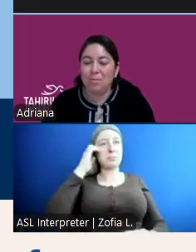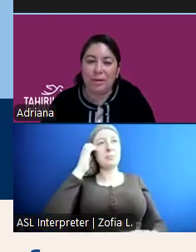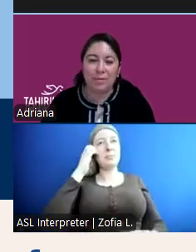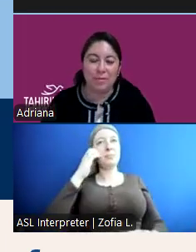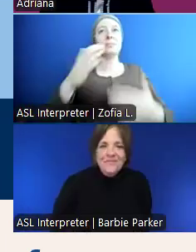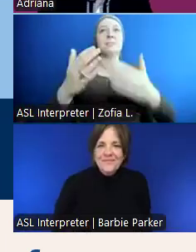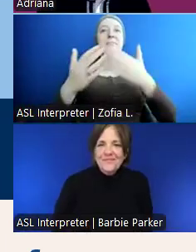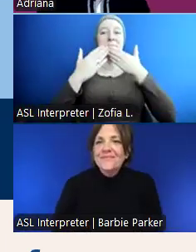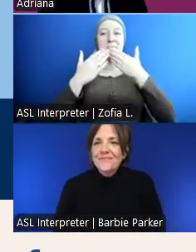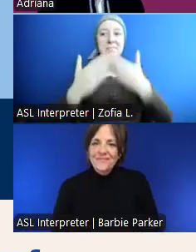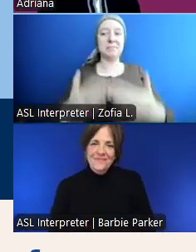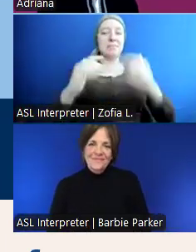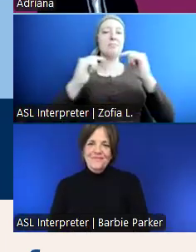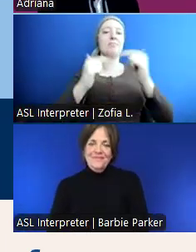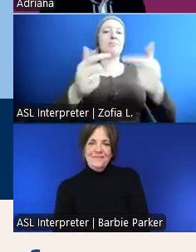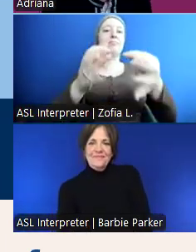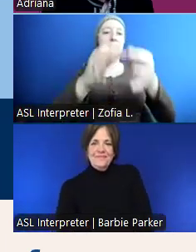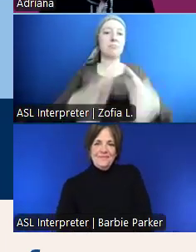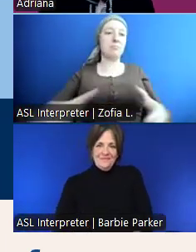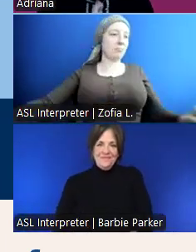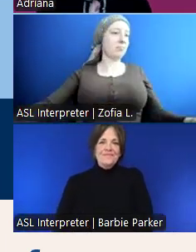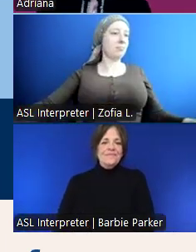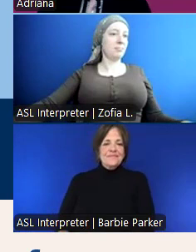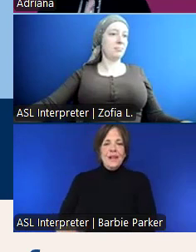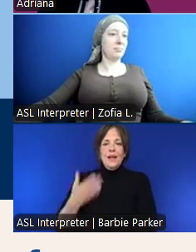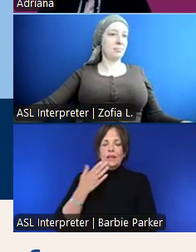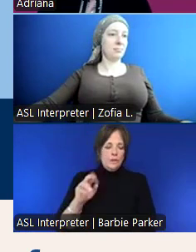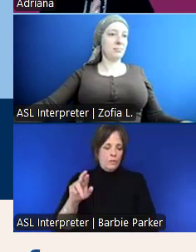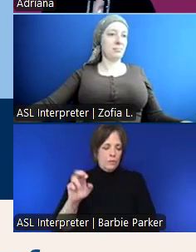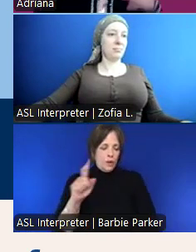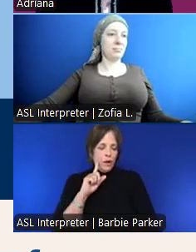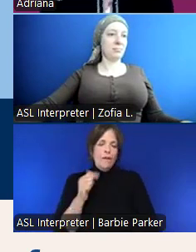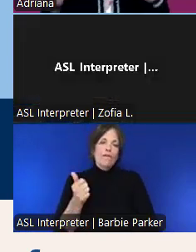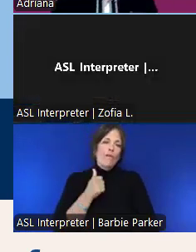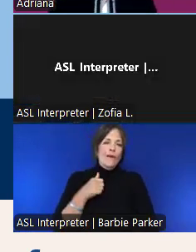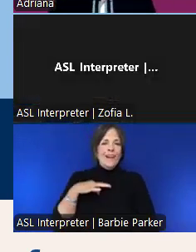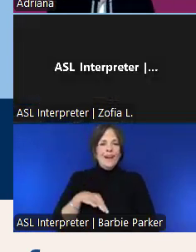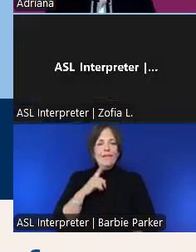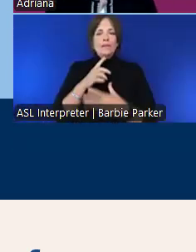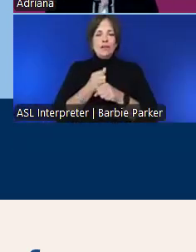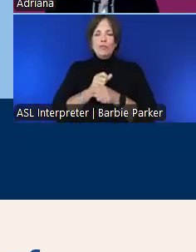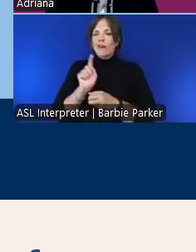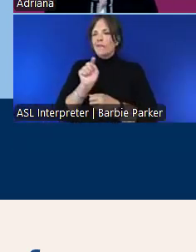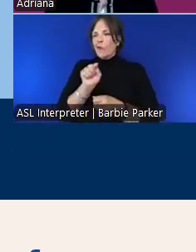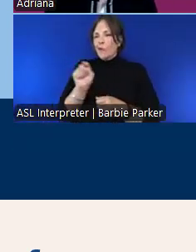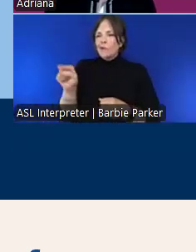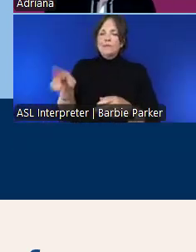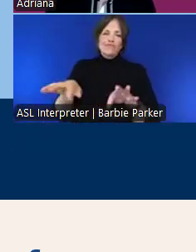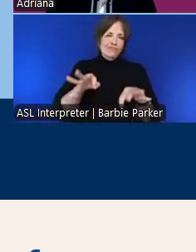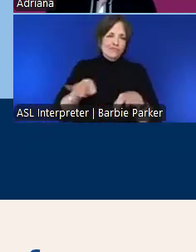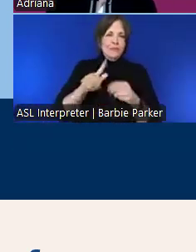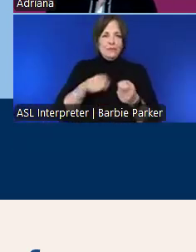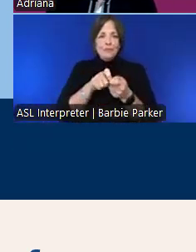Thank you, Bree, for that helpful summary, and Halit and Sara for walking us through, you know,